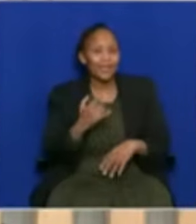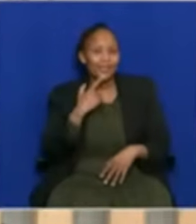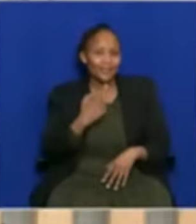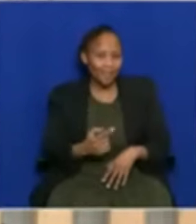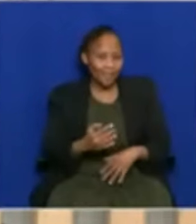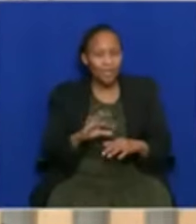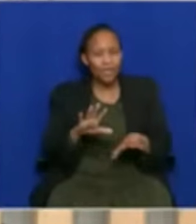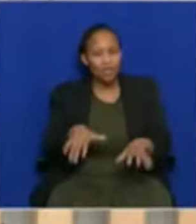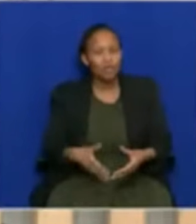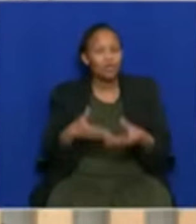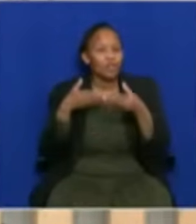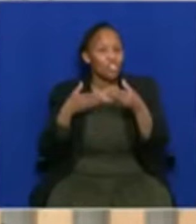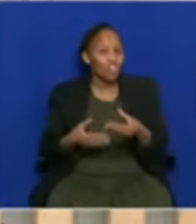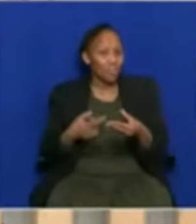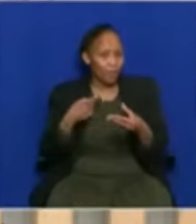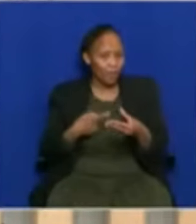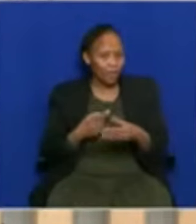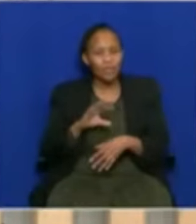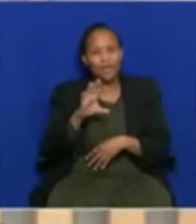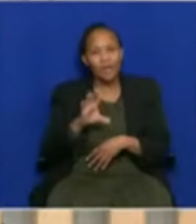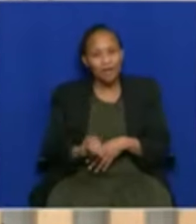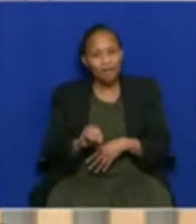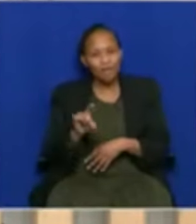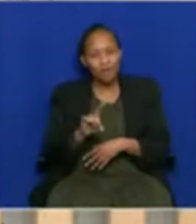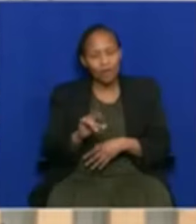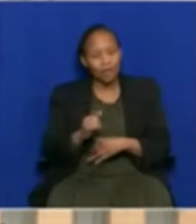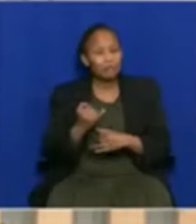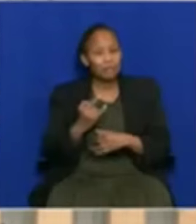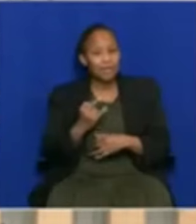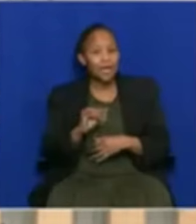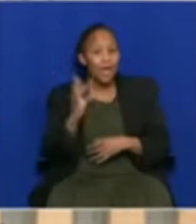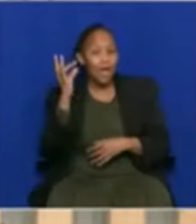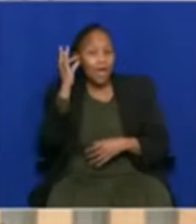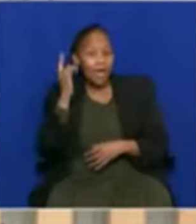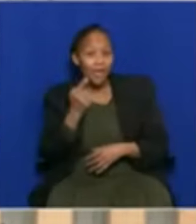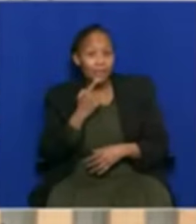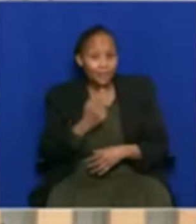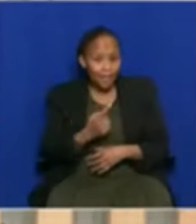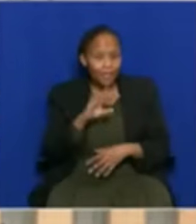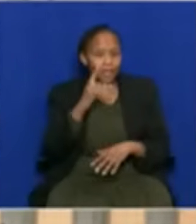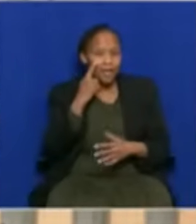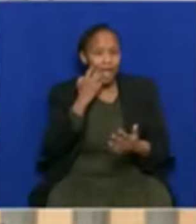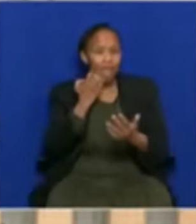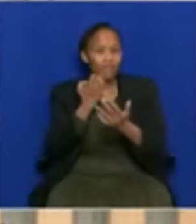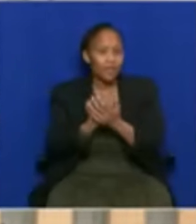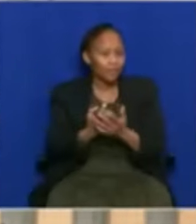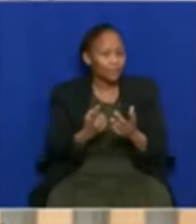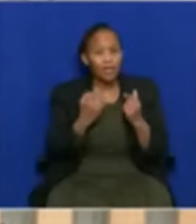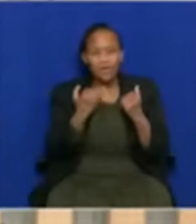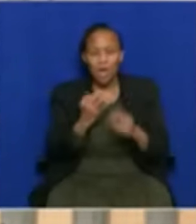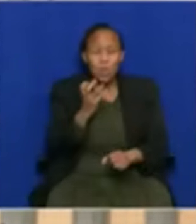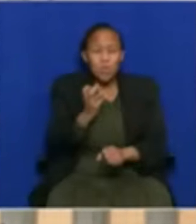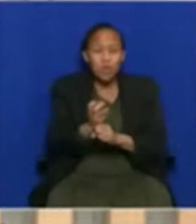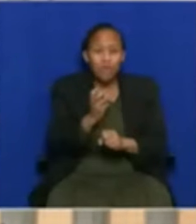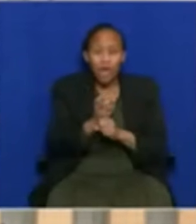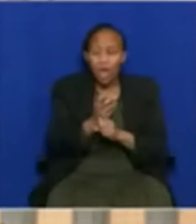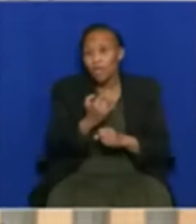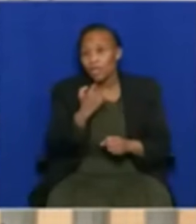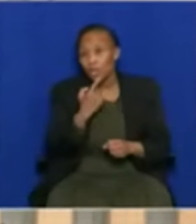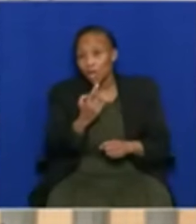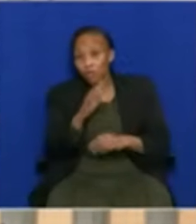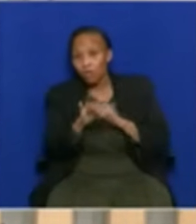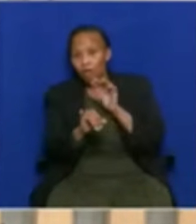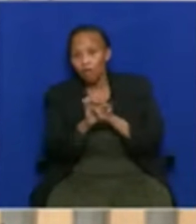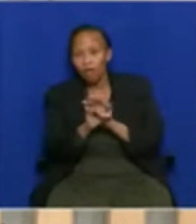on unsubstantiated hearsay evidence, which make it difficult to determine the merits of the allegations and to identify the correct